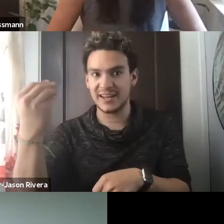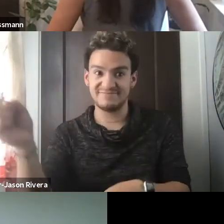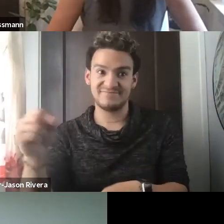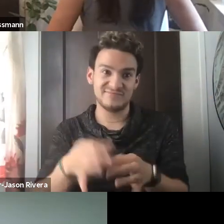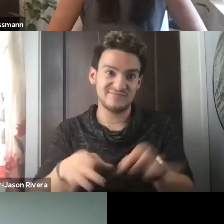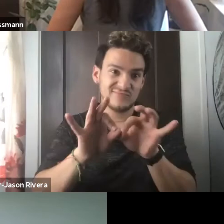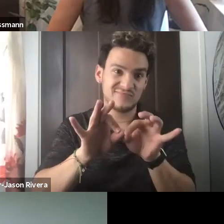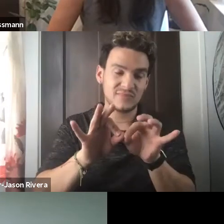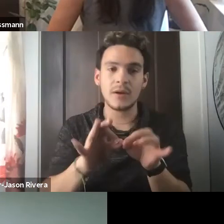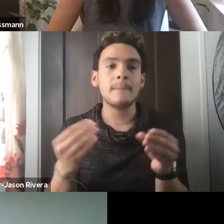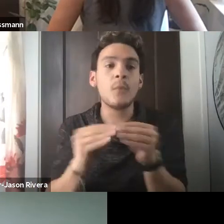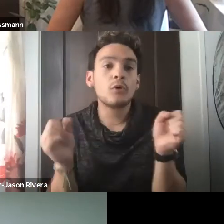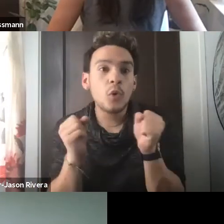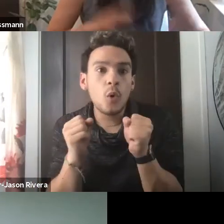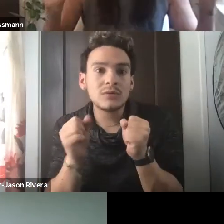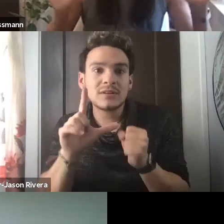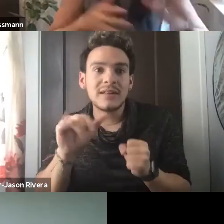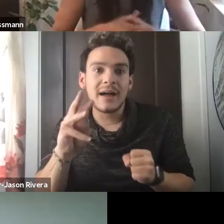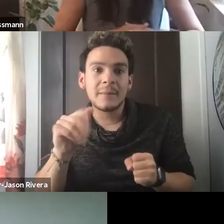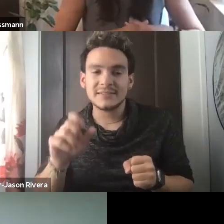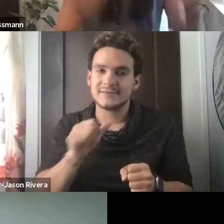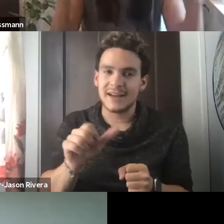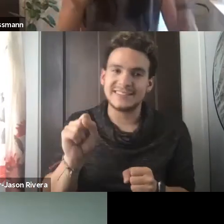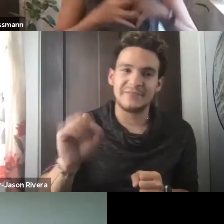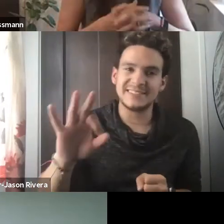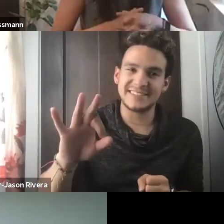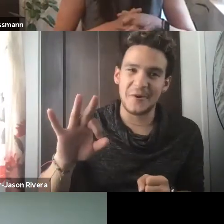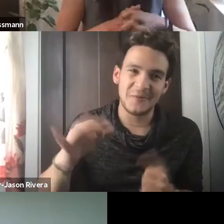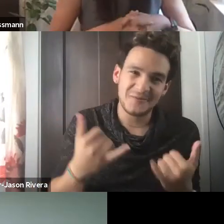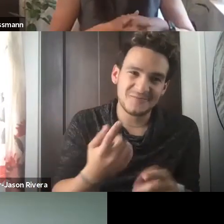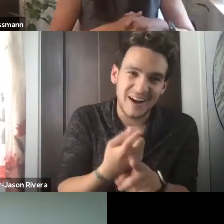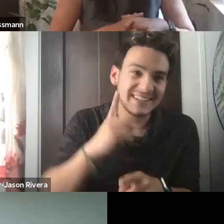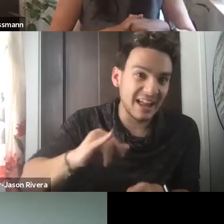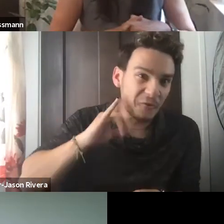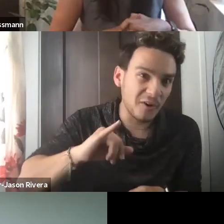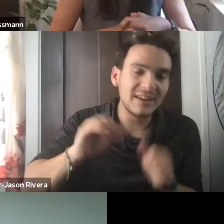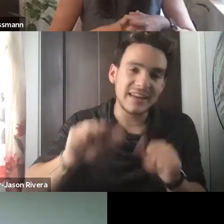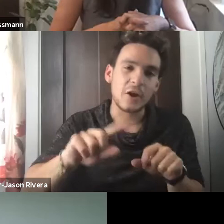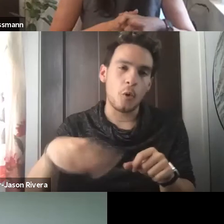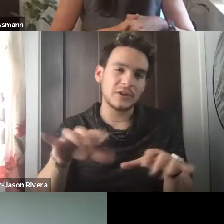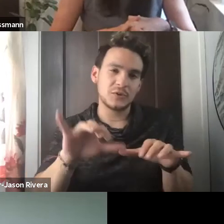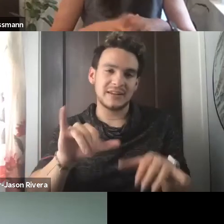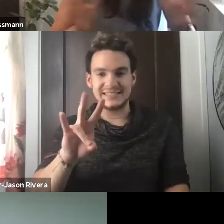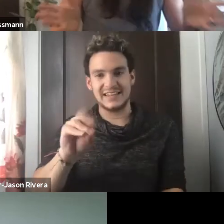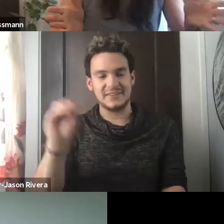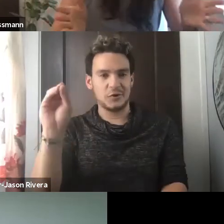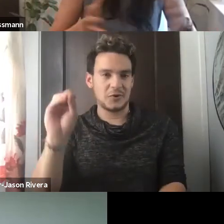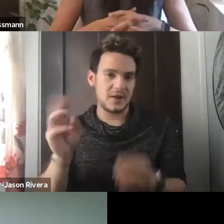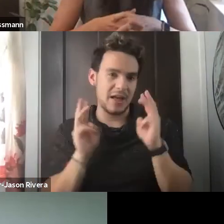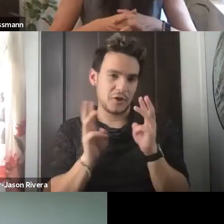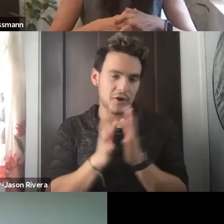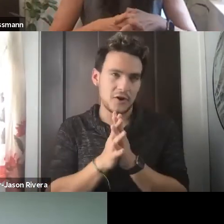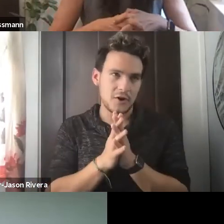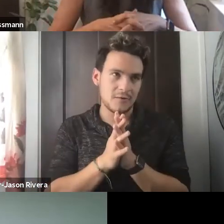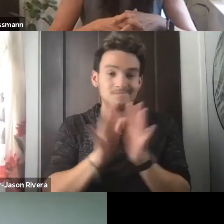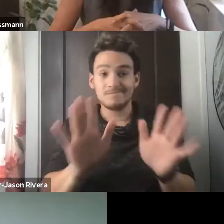even if in colder climates, this is not a San Francisco panacea, right? You can only do it if you have 70 degree weather. And I would